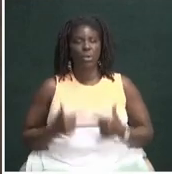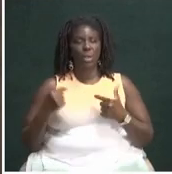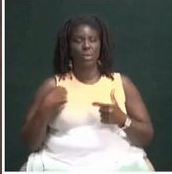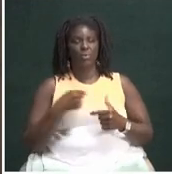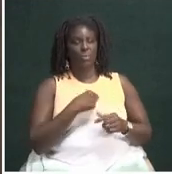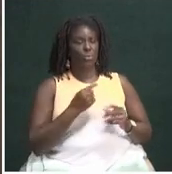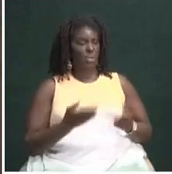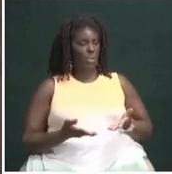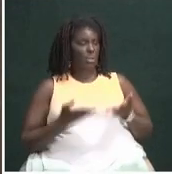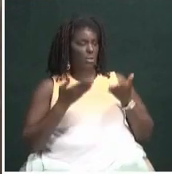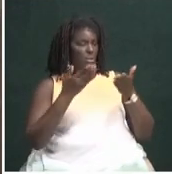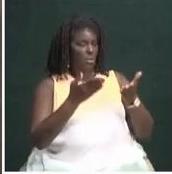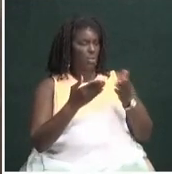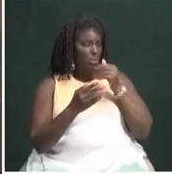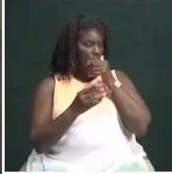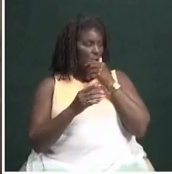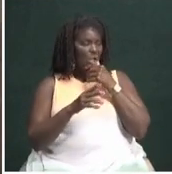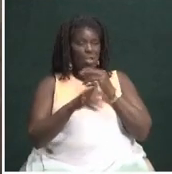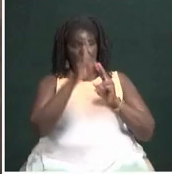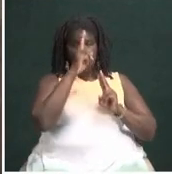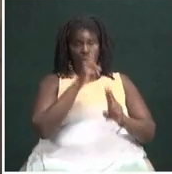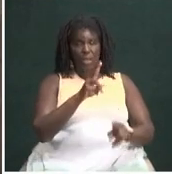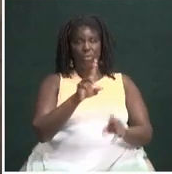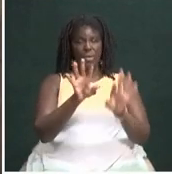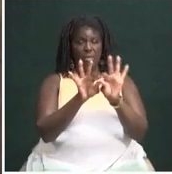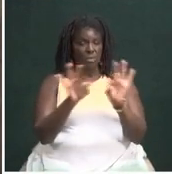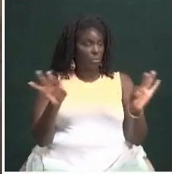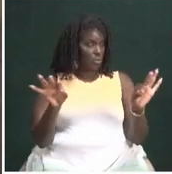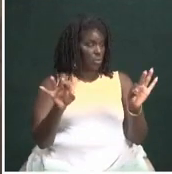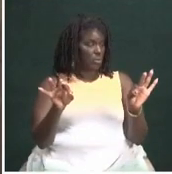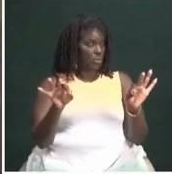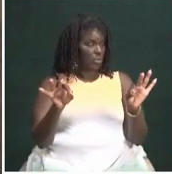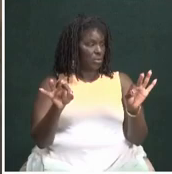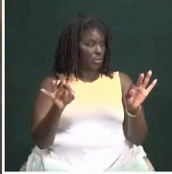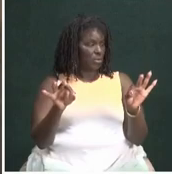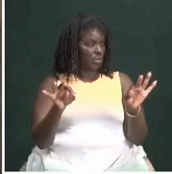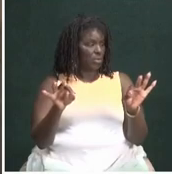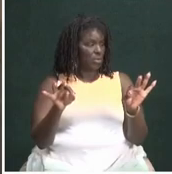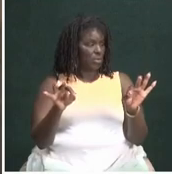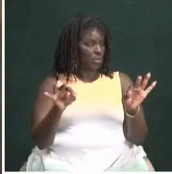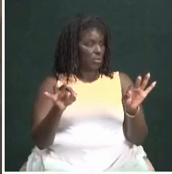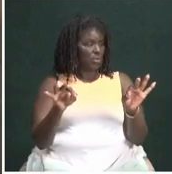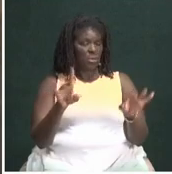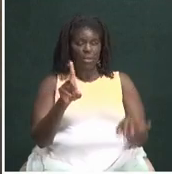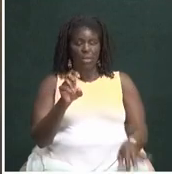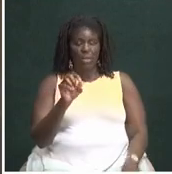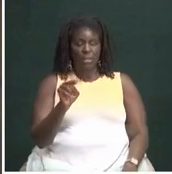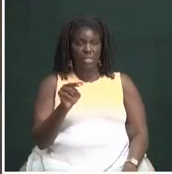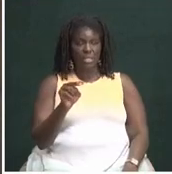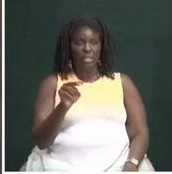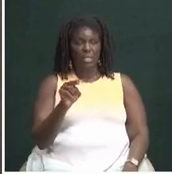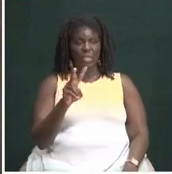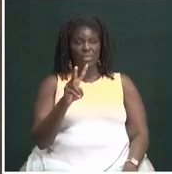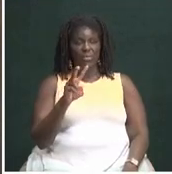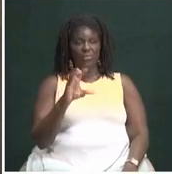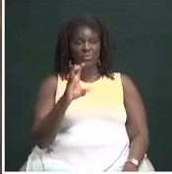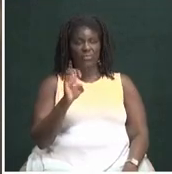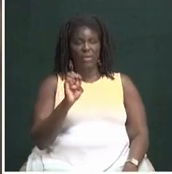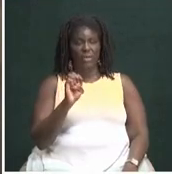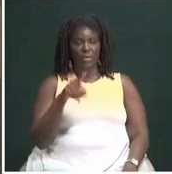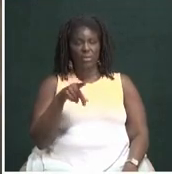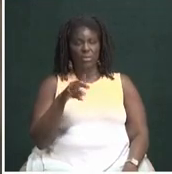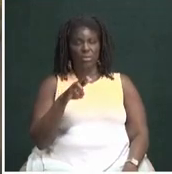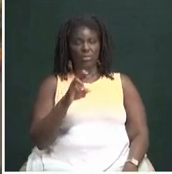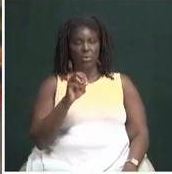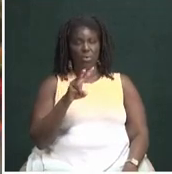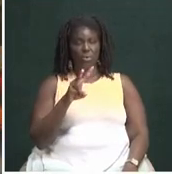to give you your honorary degree. And I'd like to ask the dean and the vice provost to